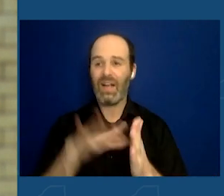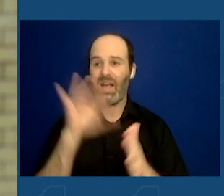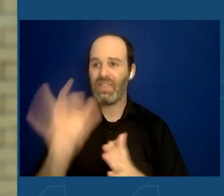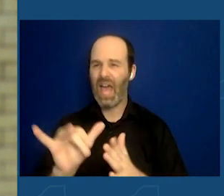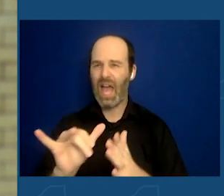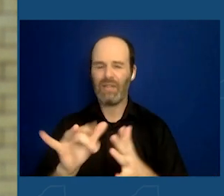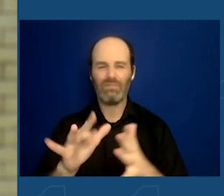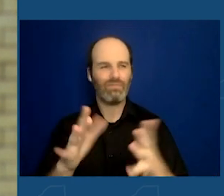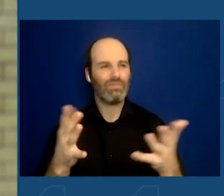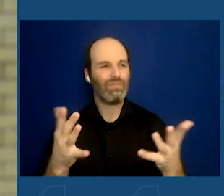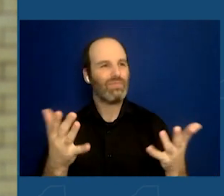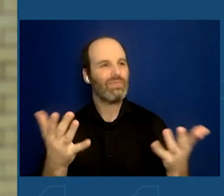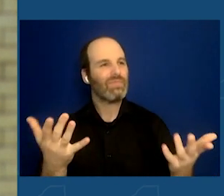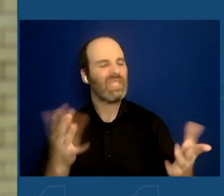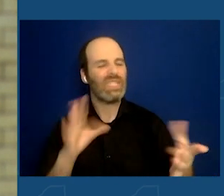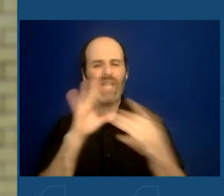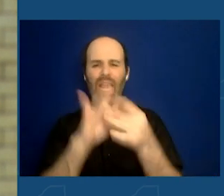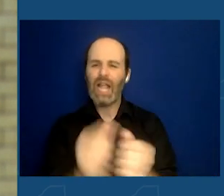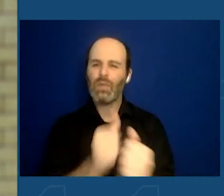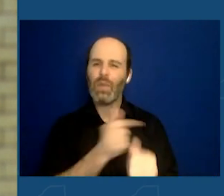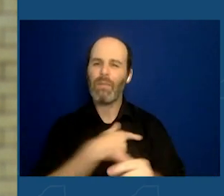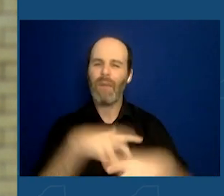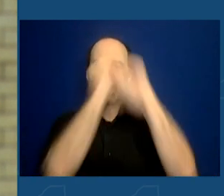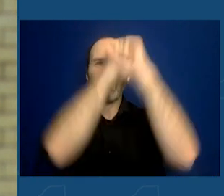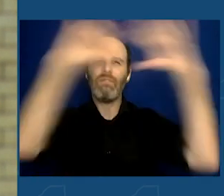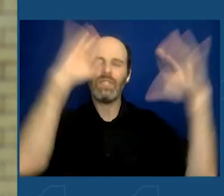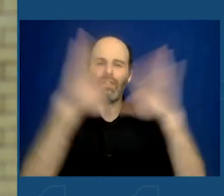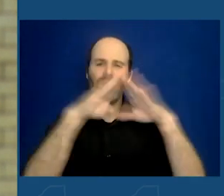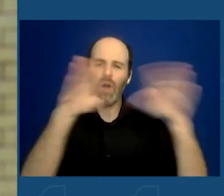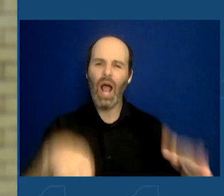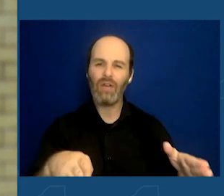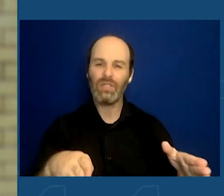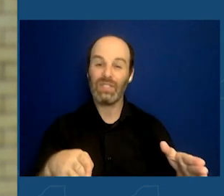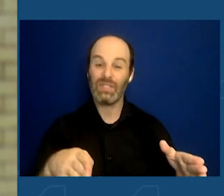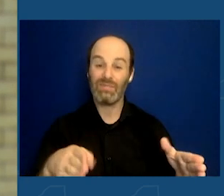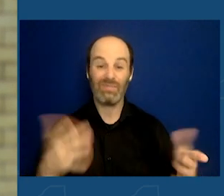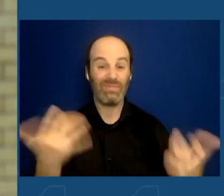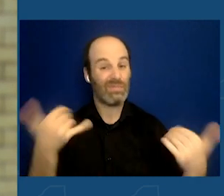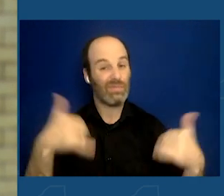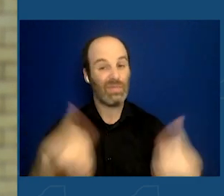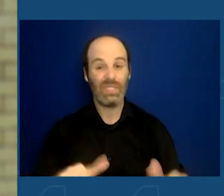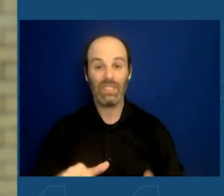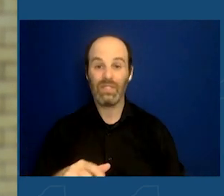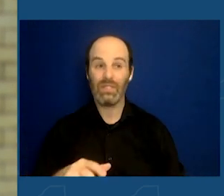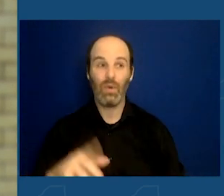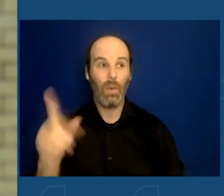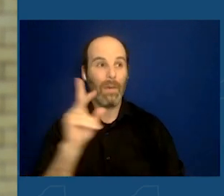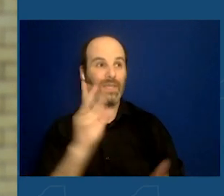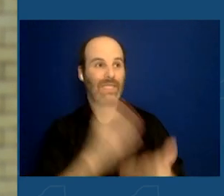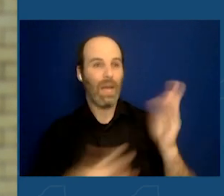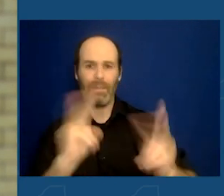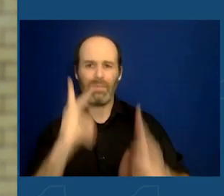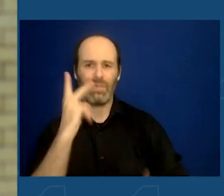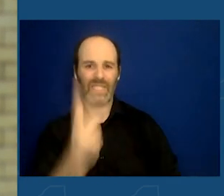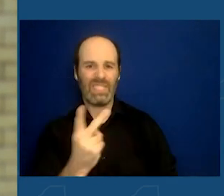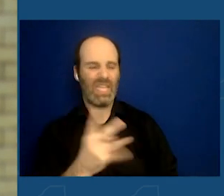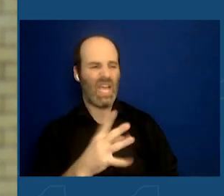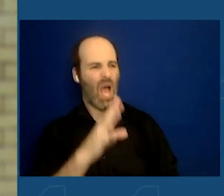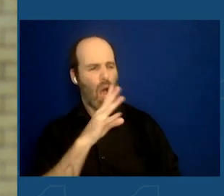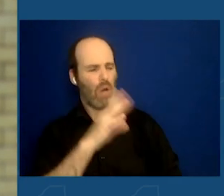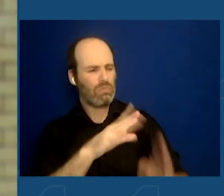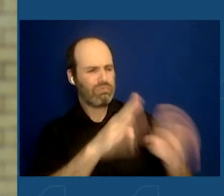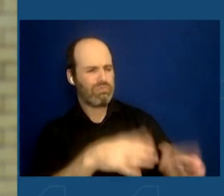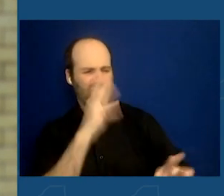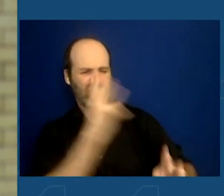housing. Because where some see neglect, I see neighborhoods. Where some see